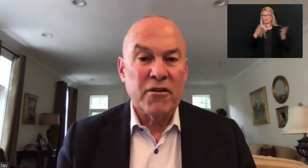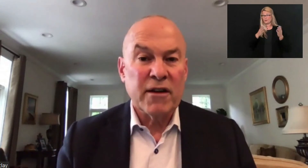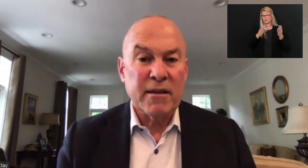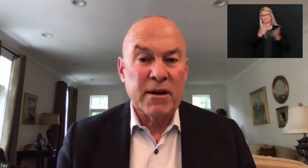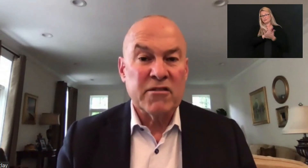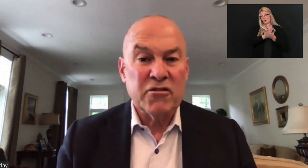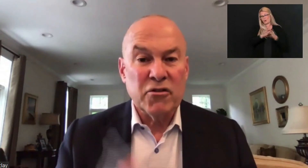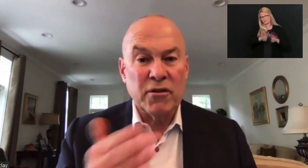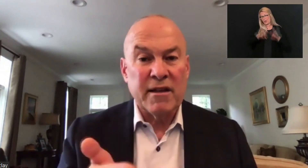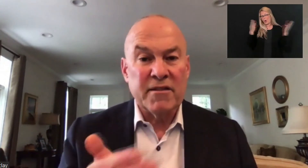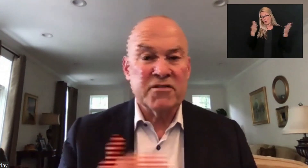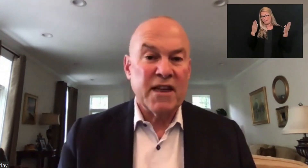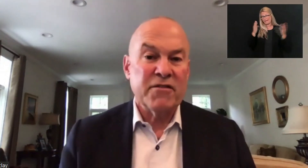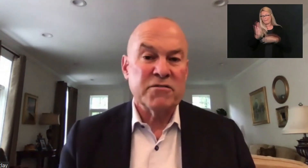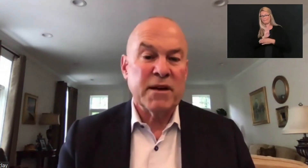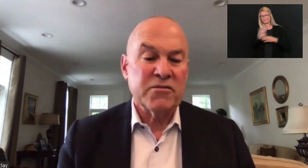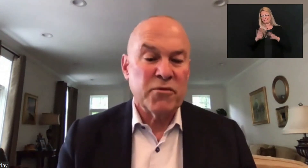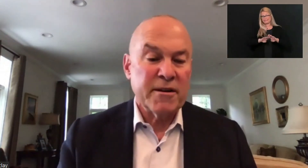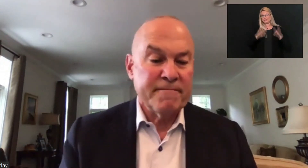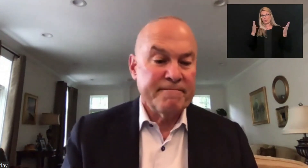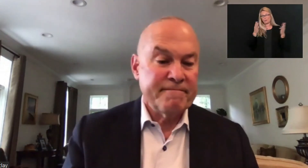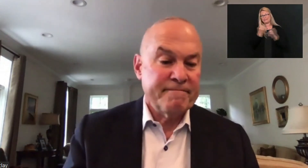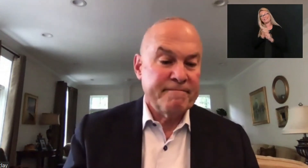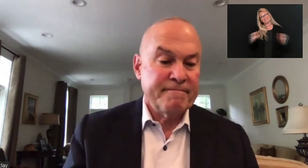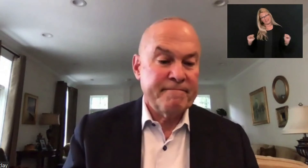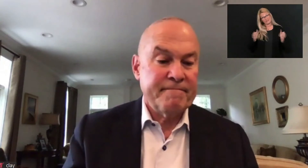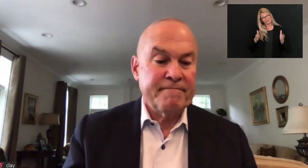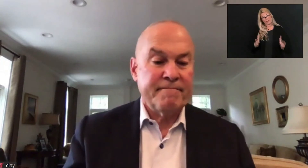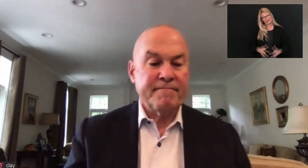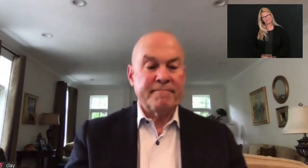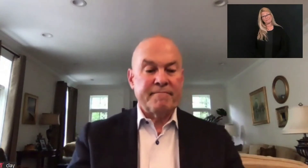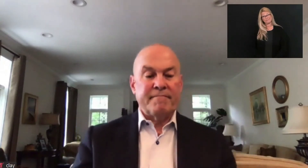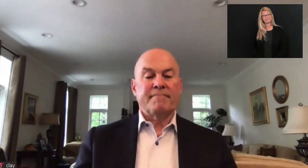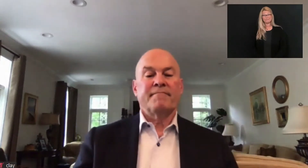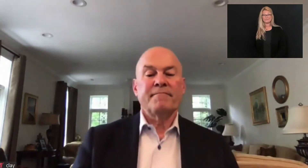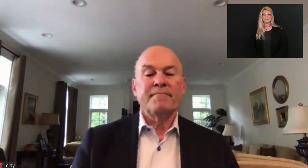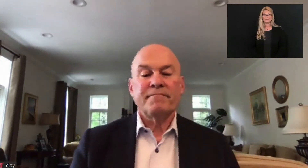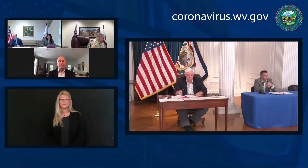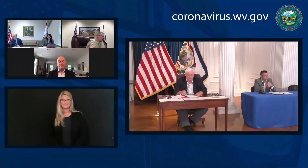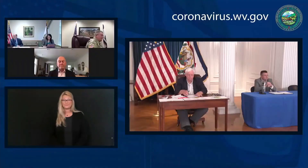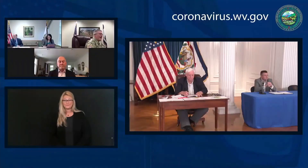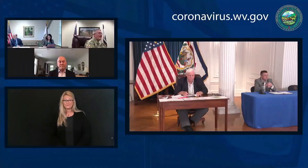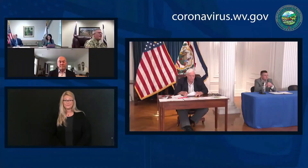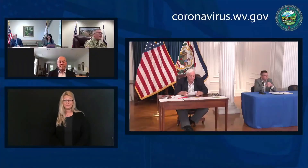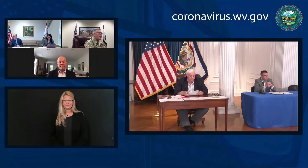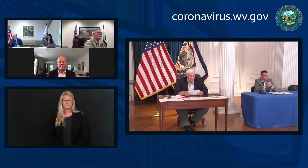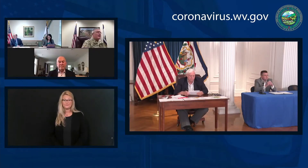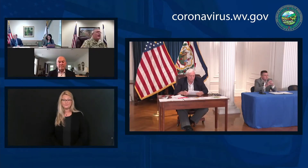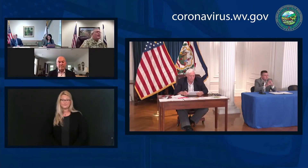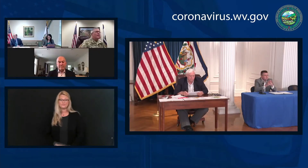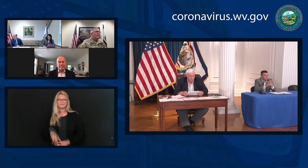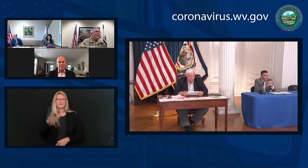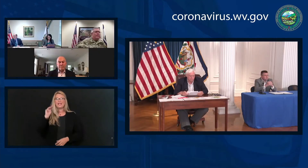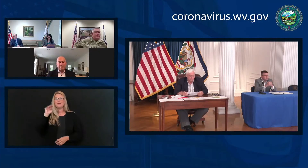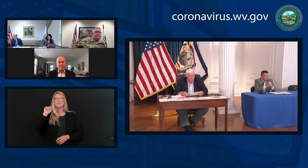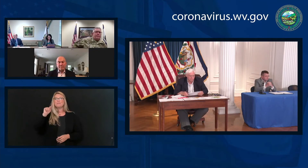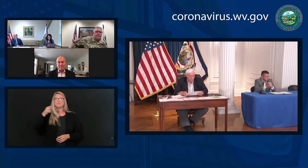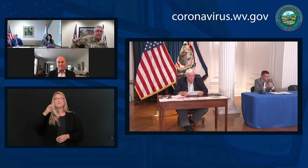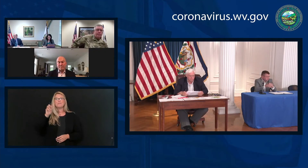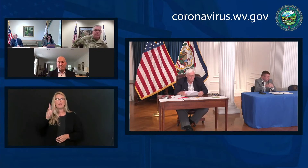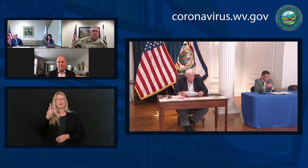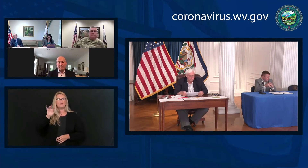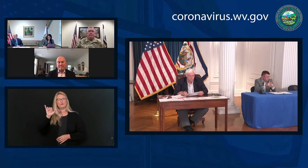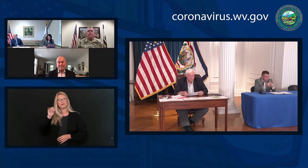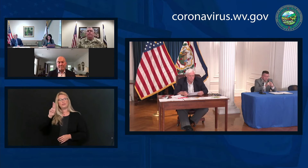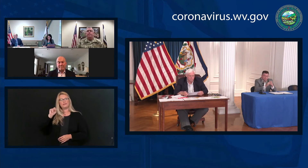all very committed to do in the safest, best way. All right, thank you, Brad. Next to Matthew Young with the West Virginia Daily